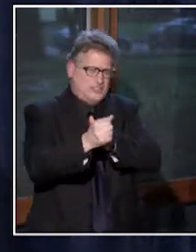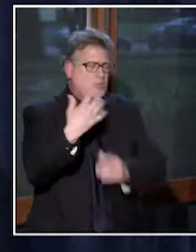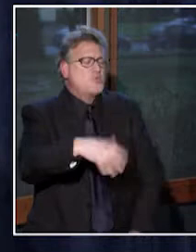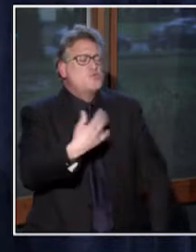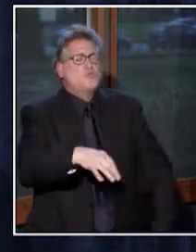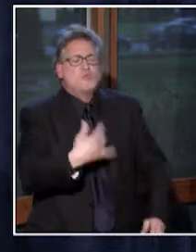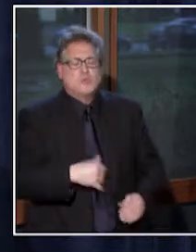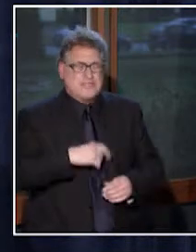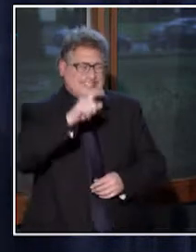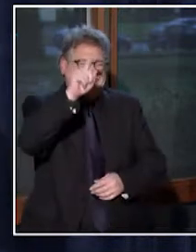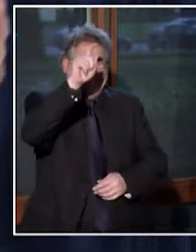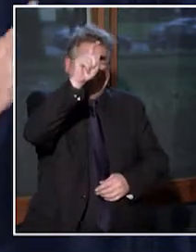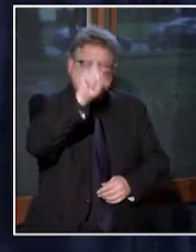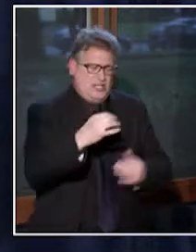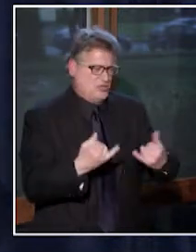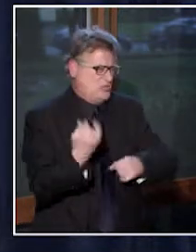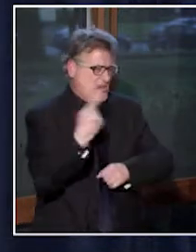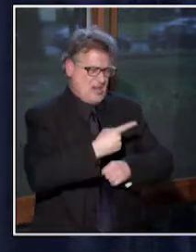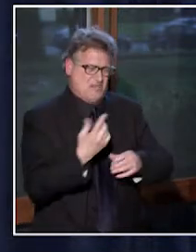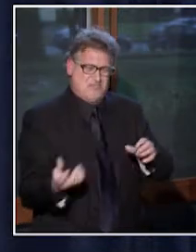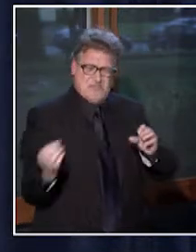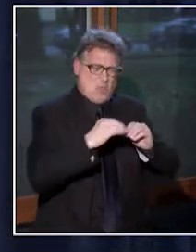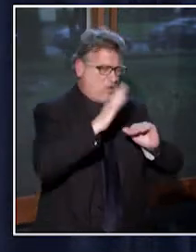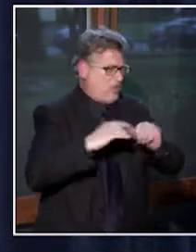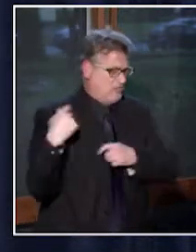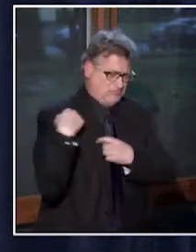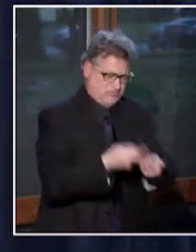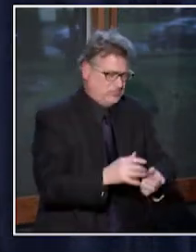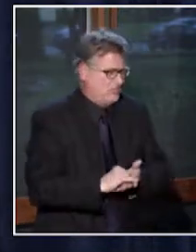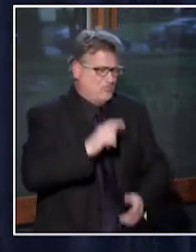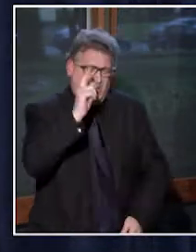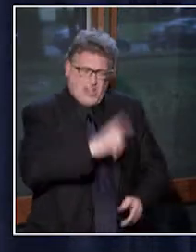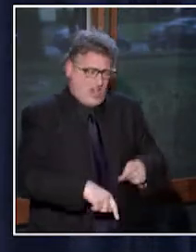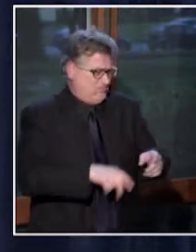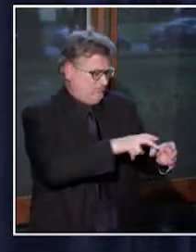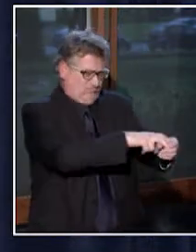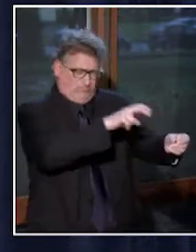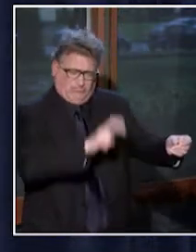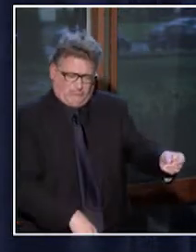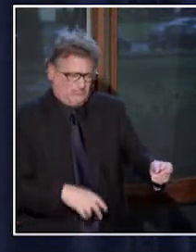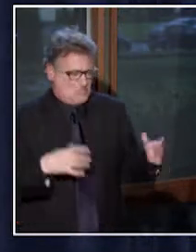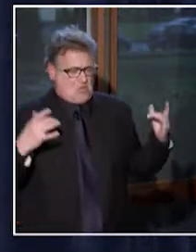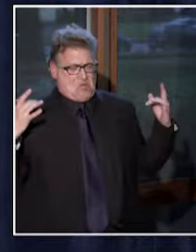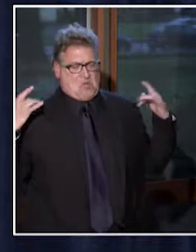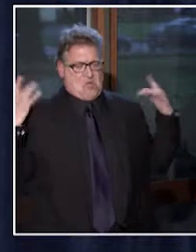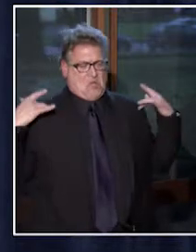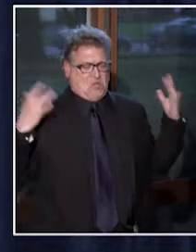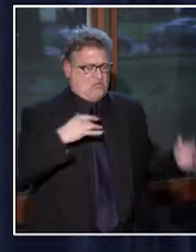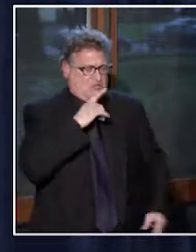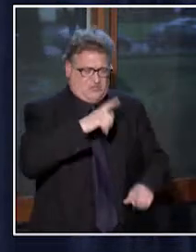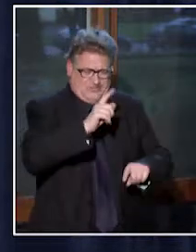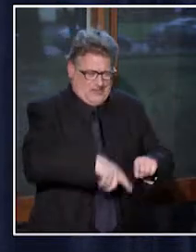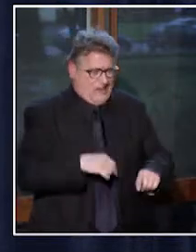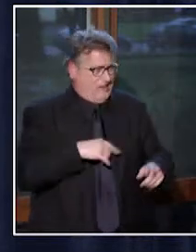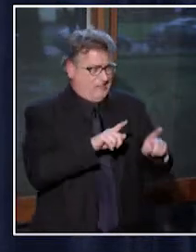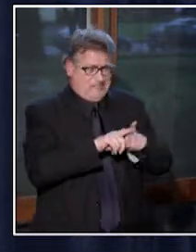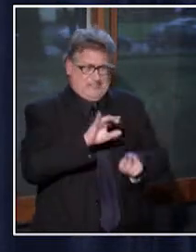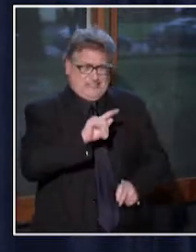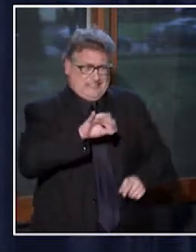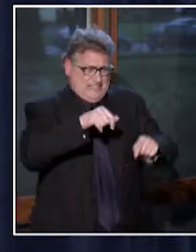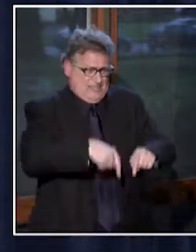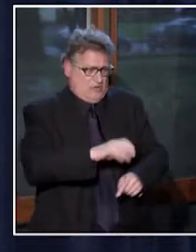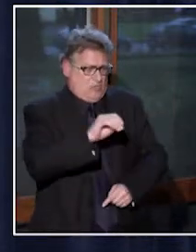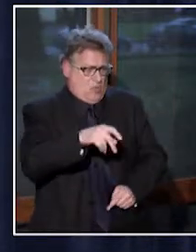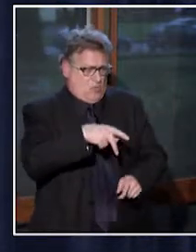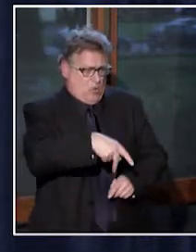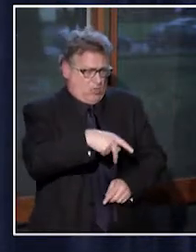today more than ever. We cannot step away or shirk our responsibilities. And in Portland, as in other cities around the nation,